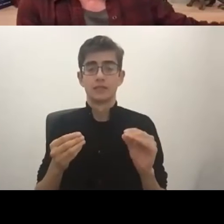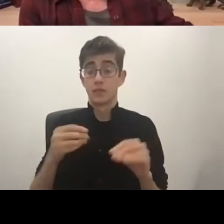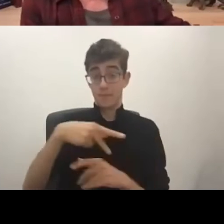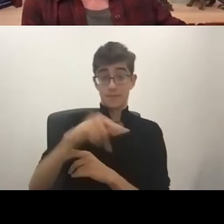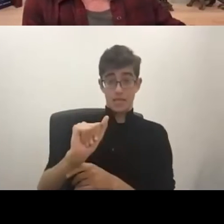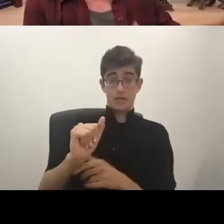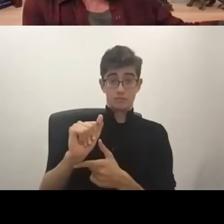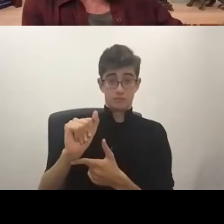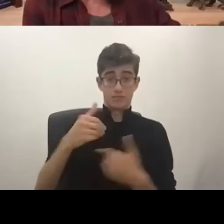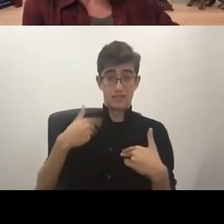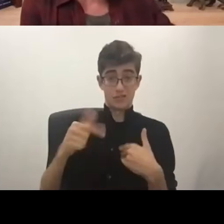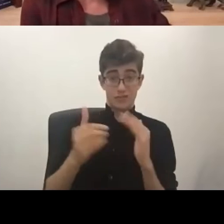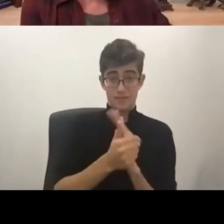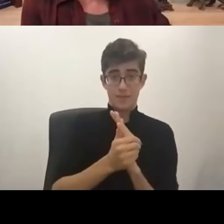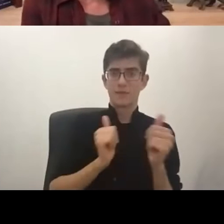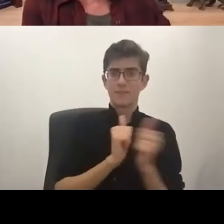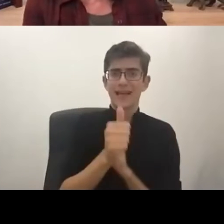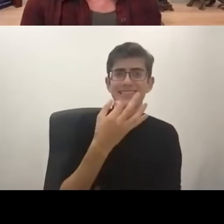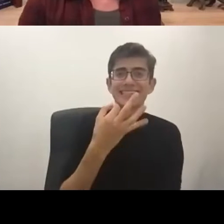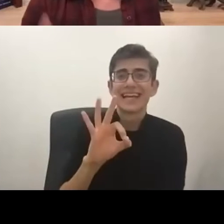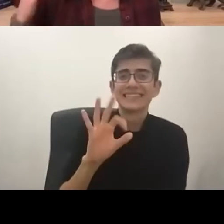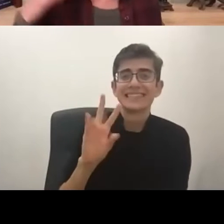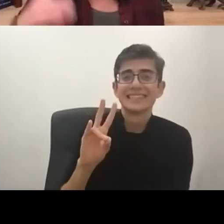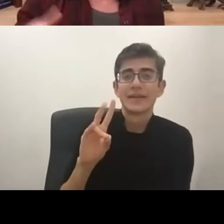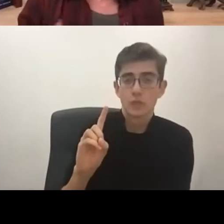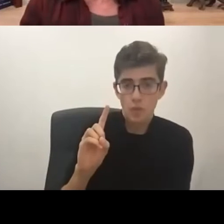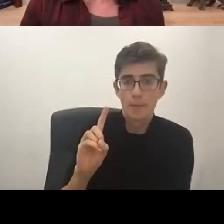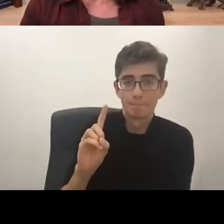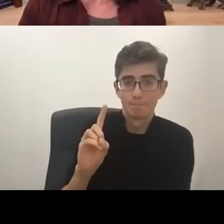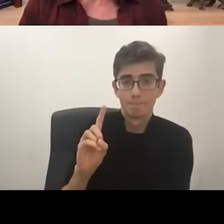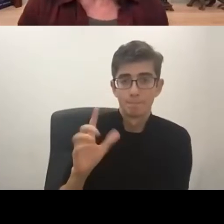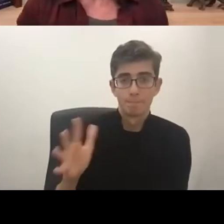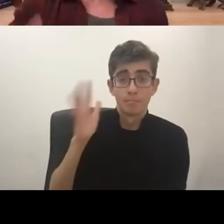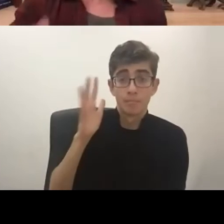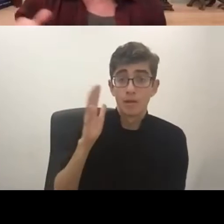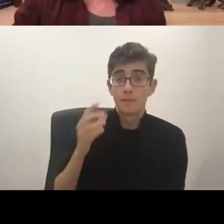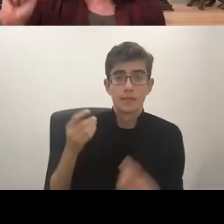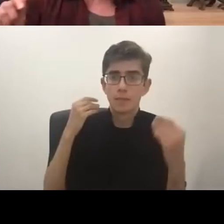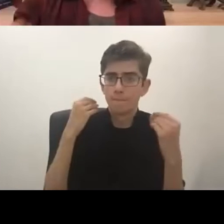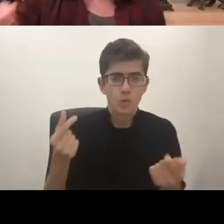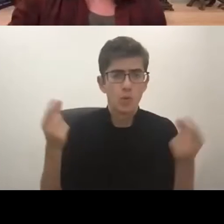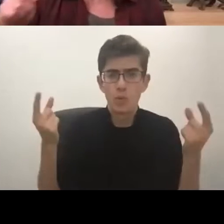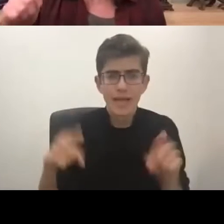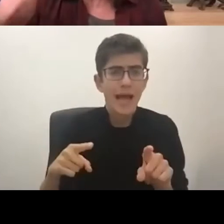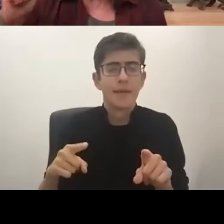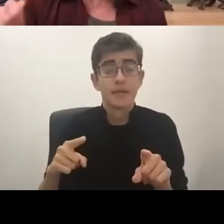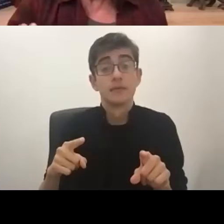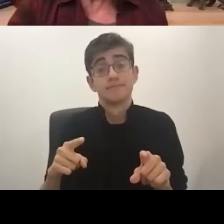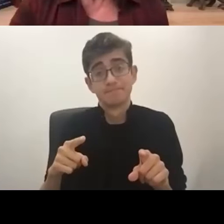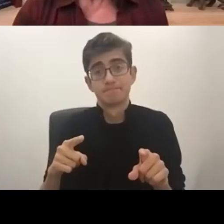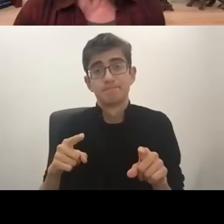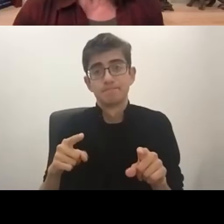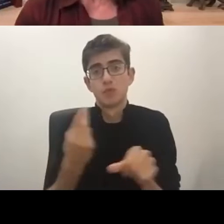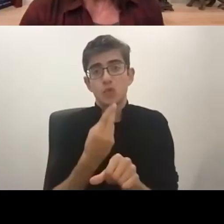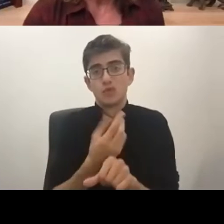Amendment was passed in 1971, it was almost instantaneously used in that bad